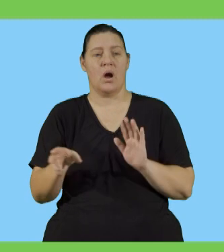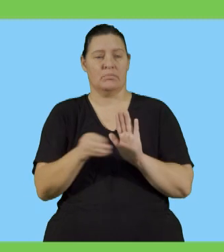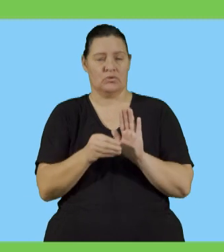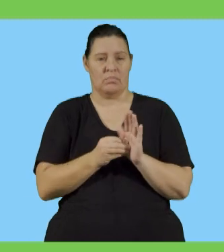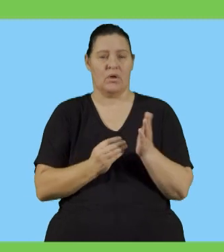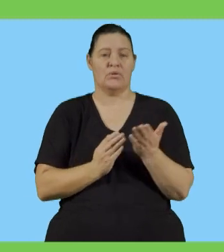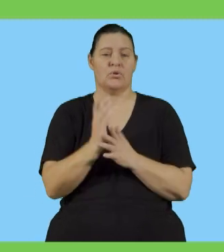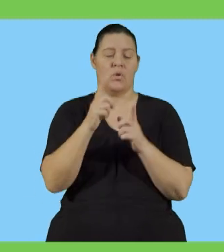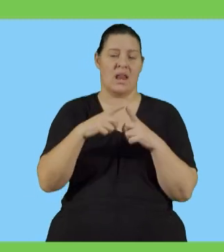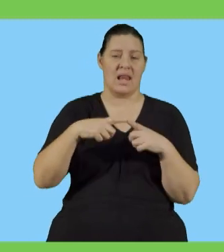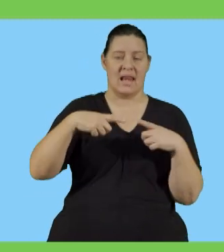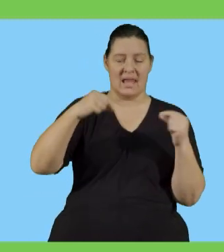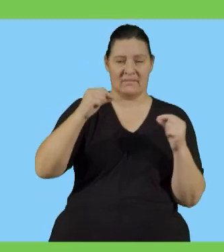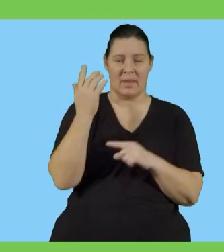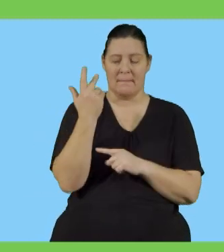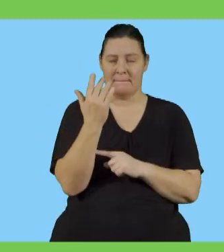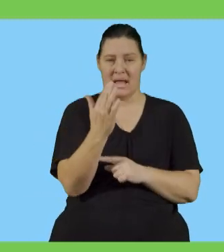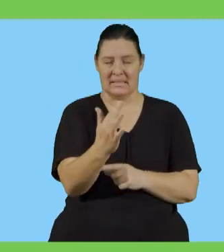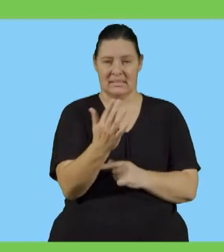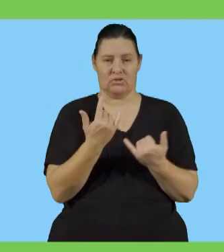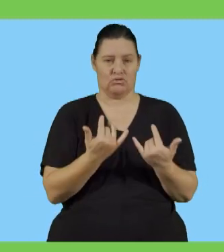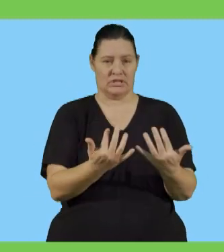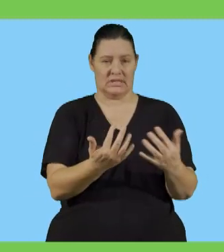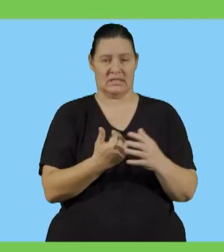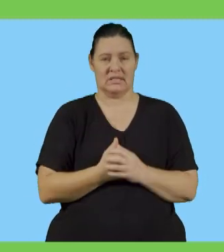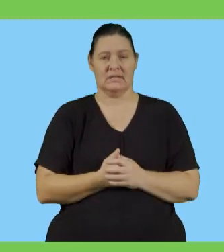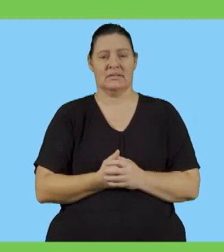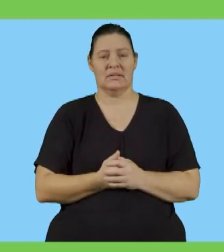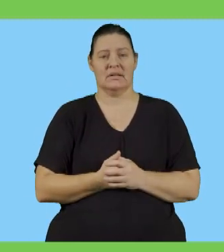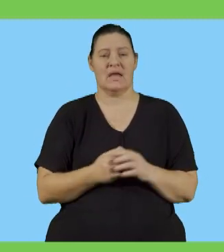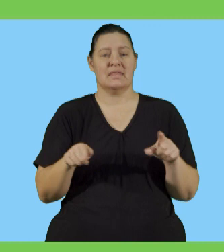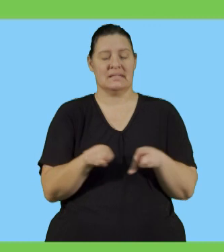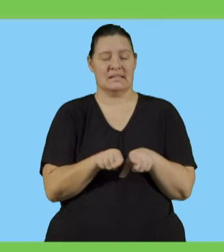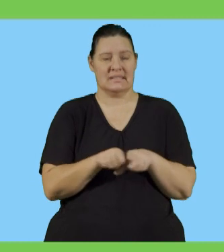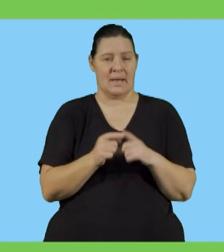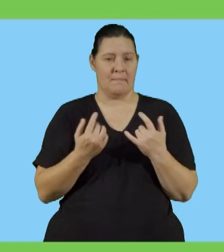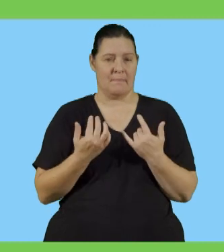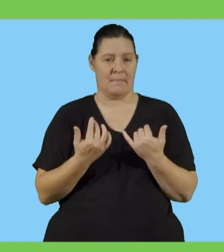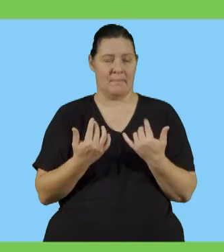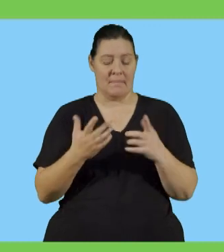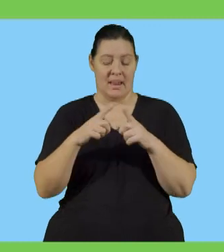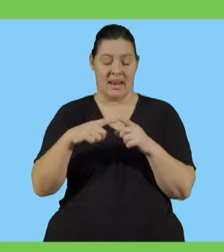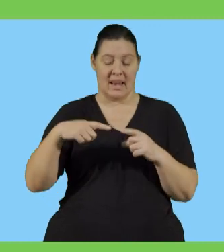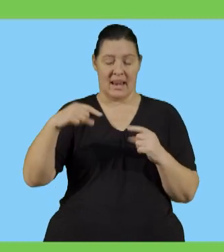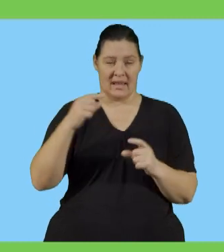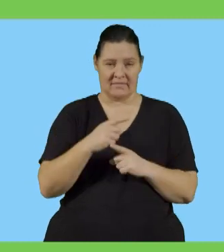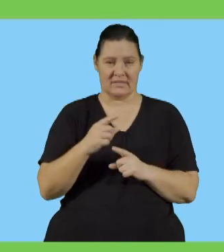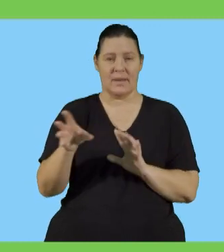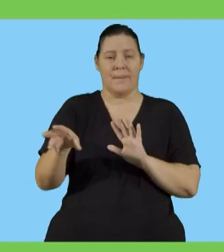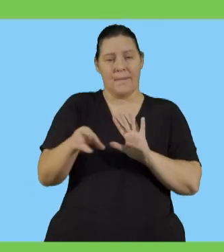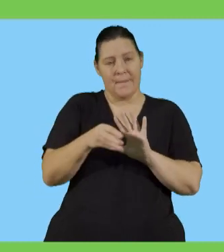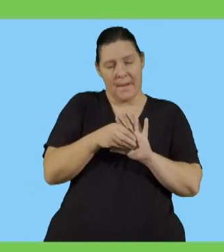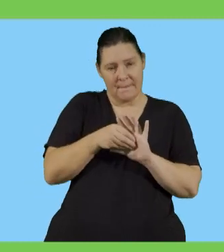by the leaves of the plant or the green plants. The very same leaves are the ones that absorb